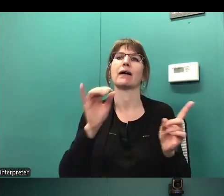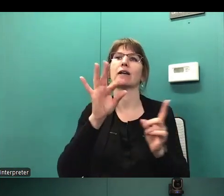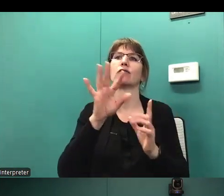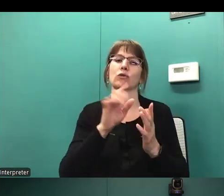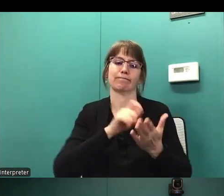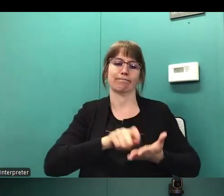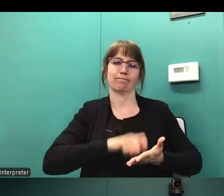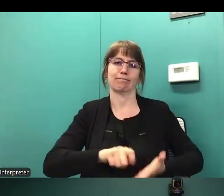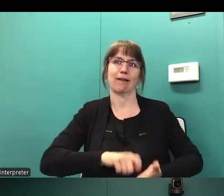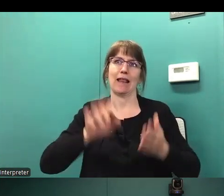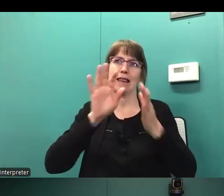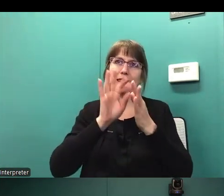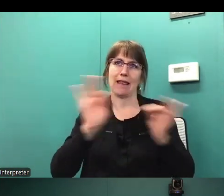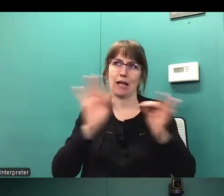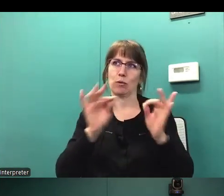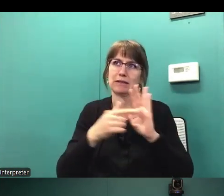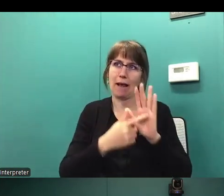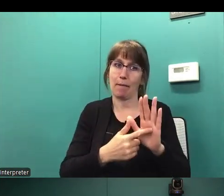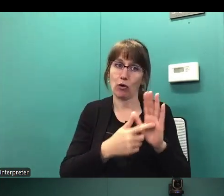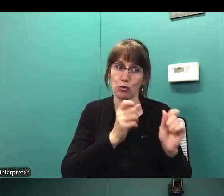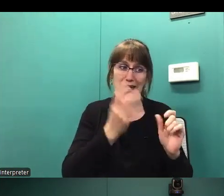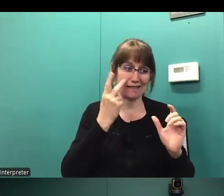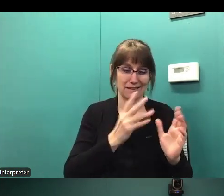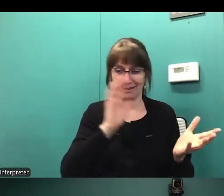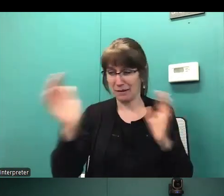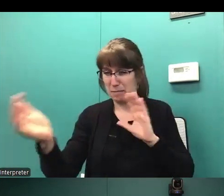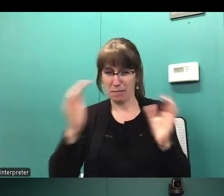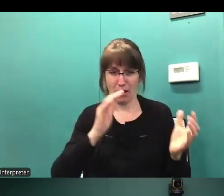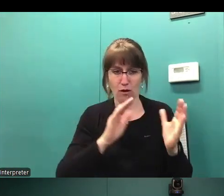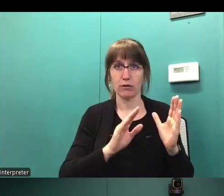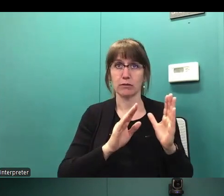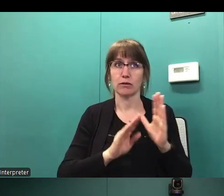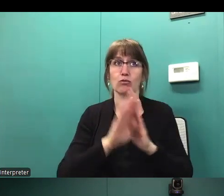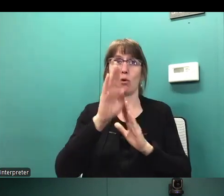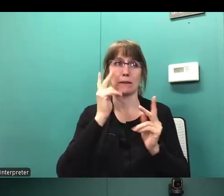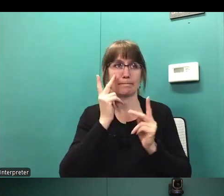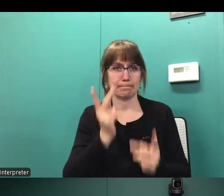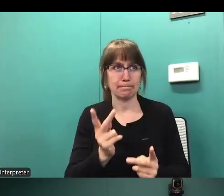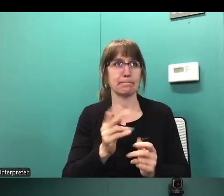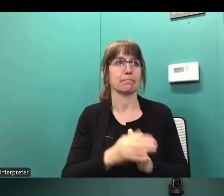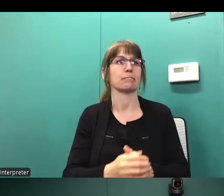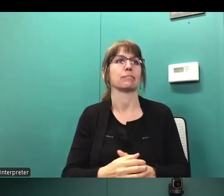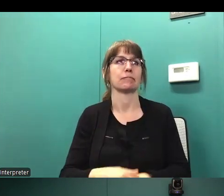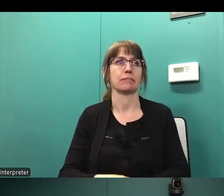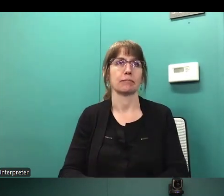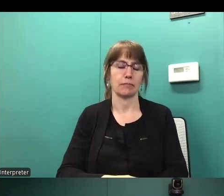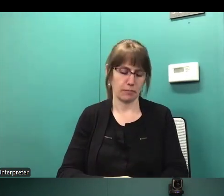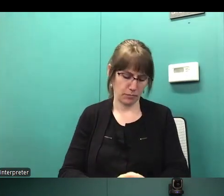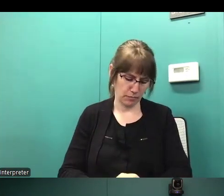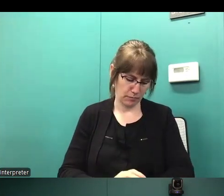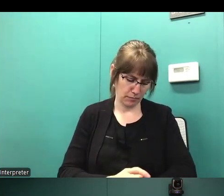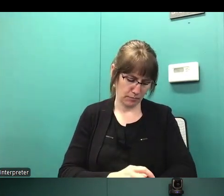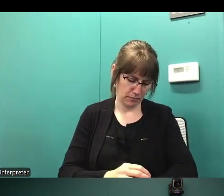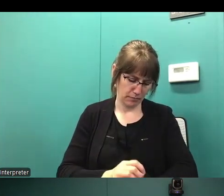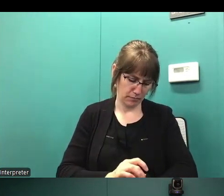constantly, you'll be able to see that growth and show the data of it. So it should be used only as like the only measure,